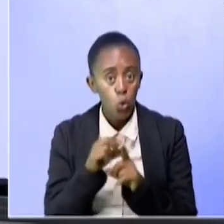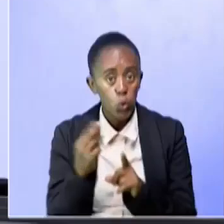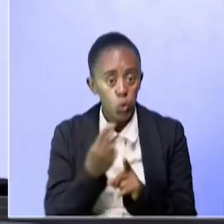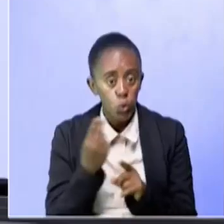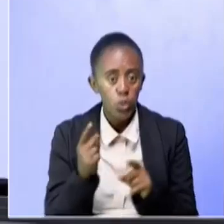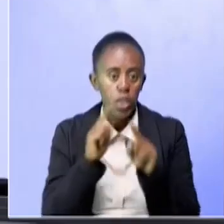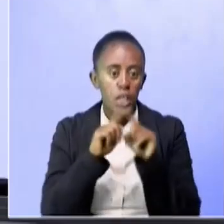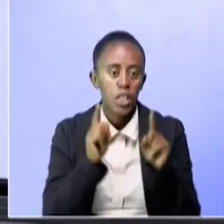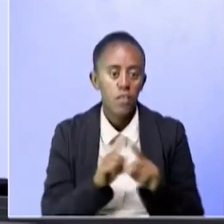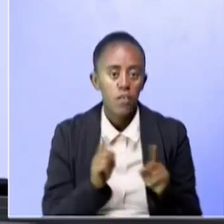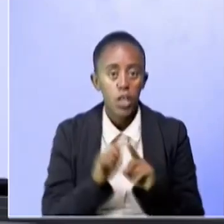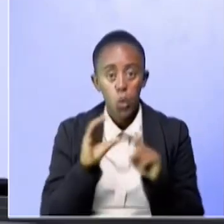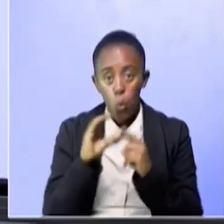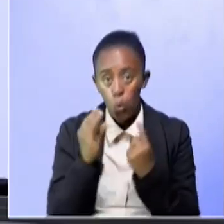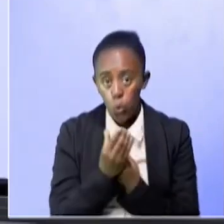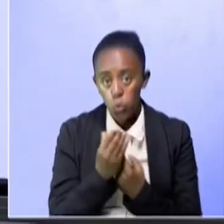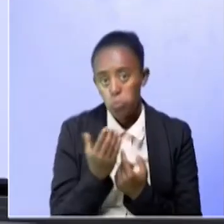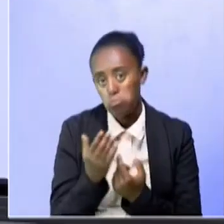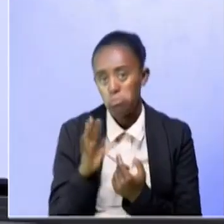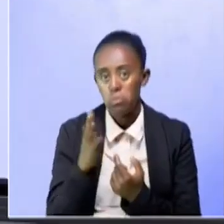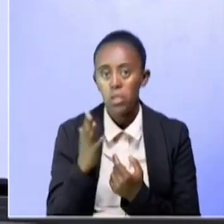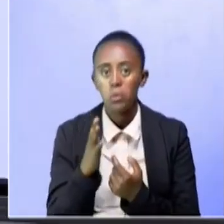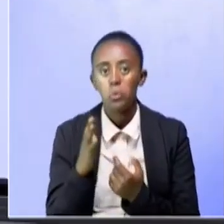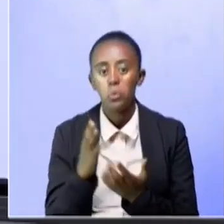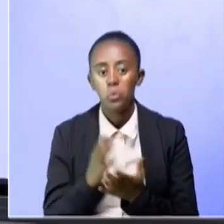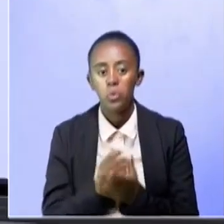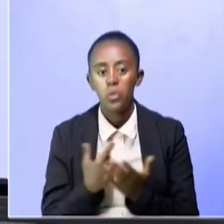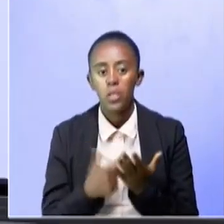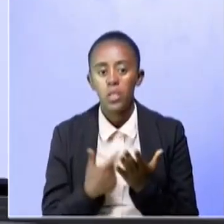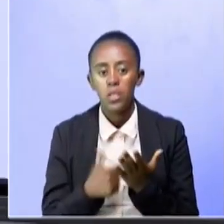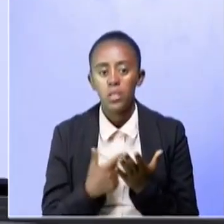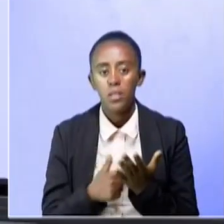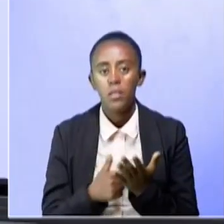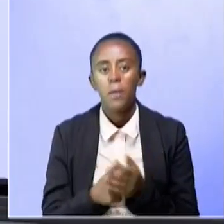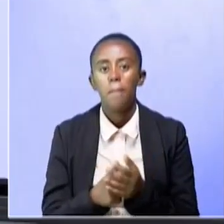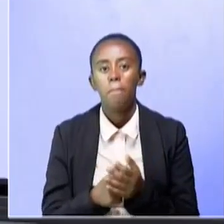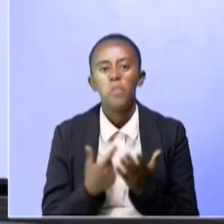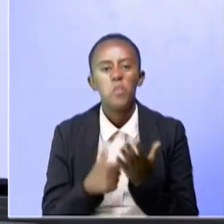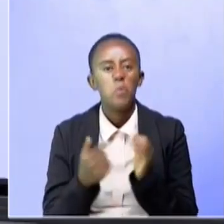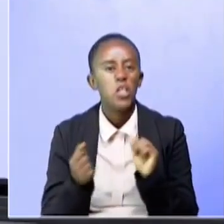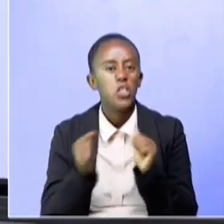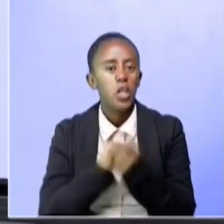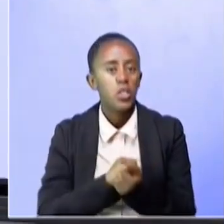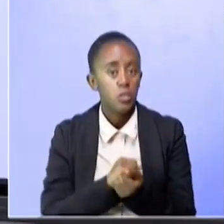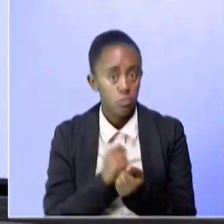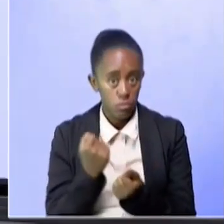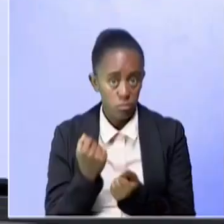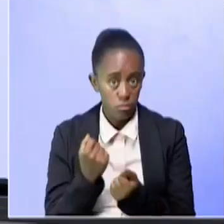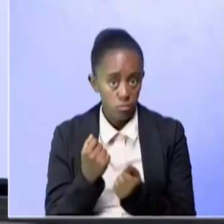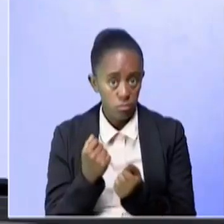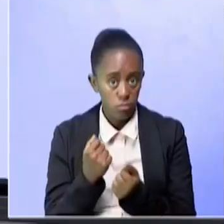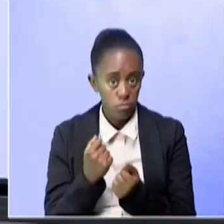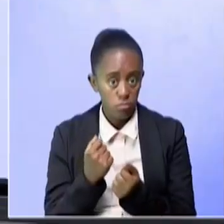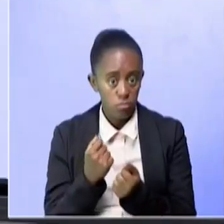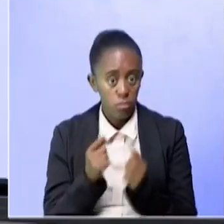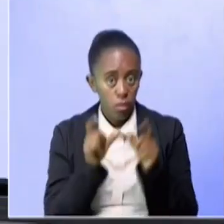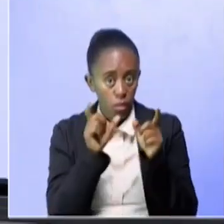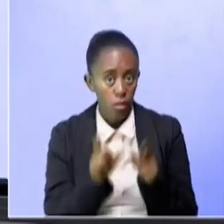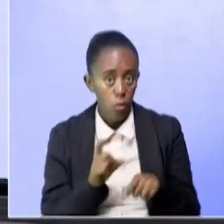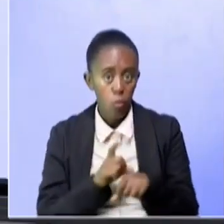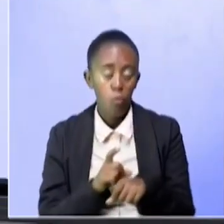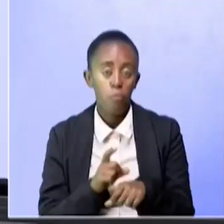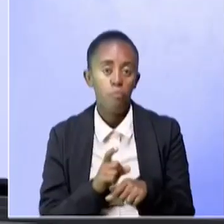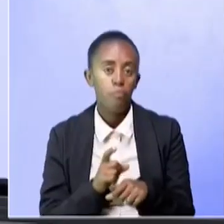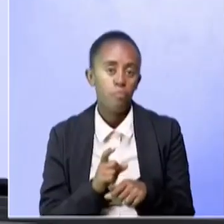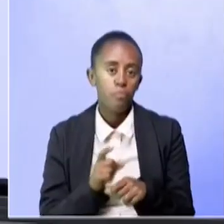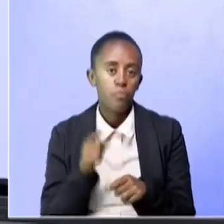different contexts, they may not take these meanings. It may change. Don't forget this one. But for the time being,